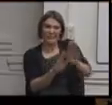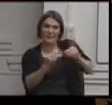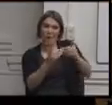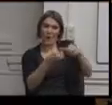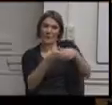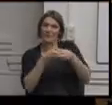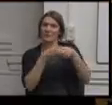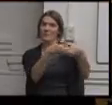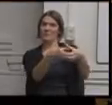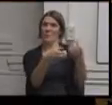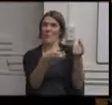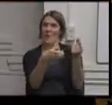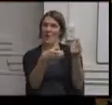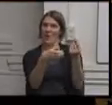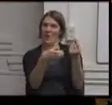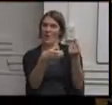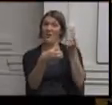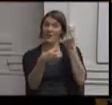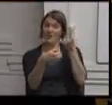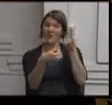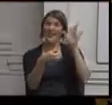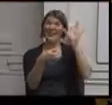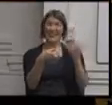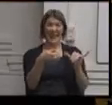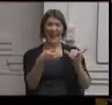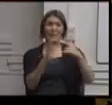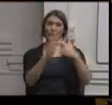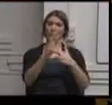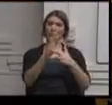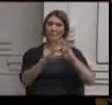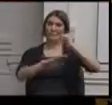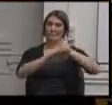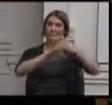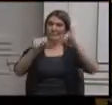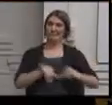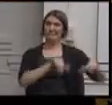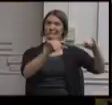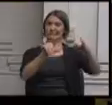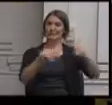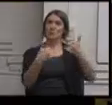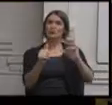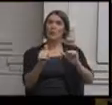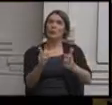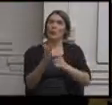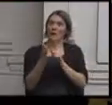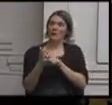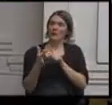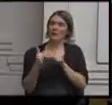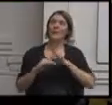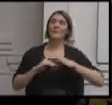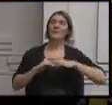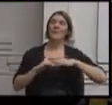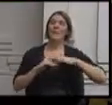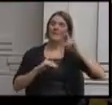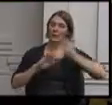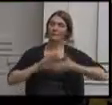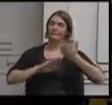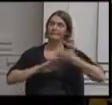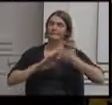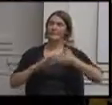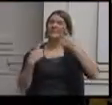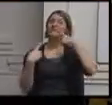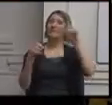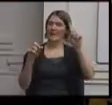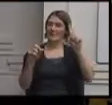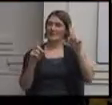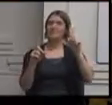department. The purpose of the standard is to specify the minimum criteria that addresses the